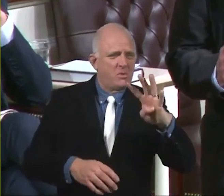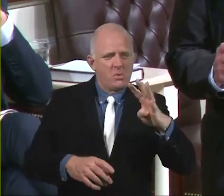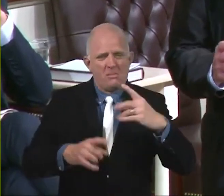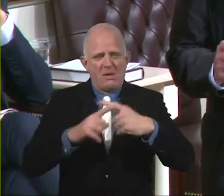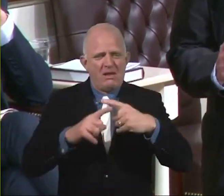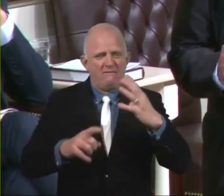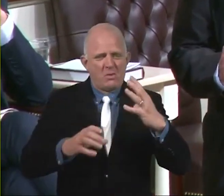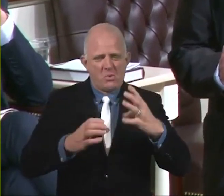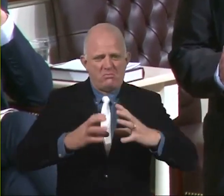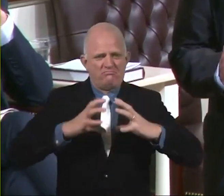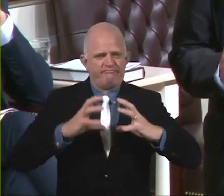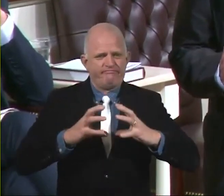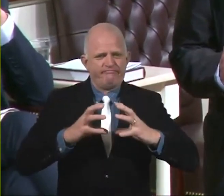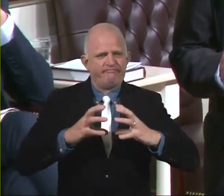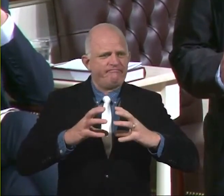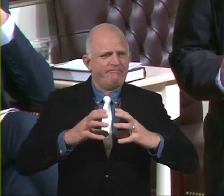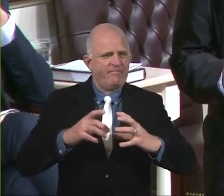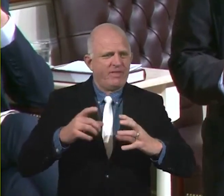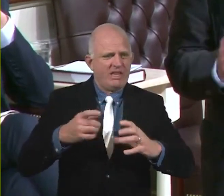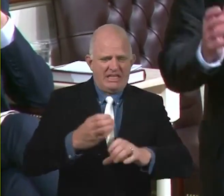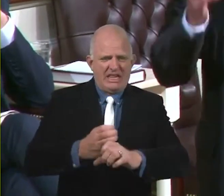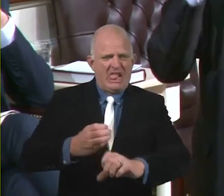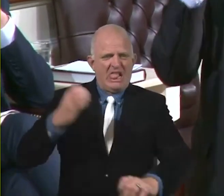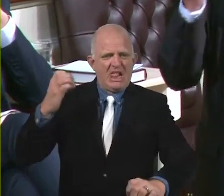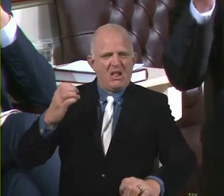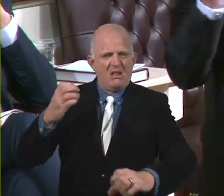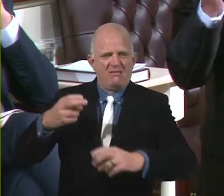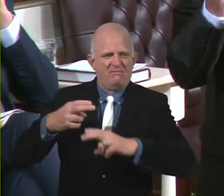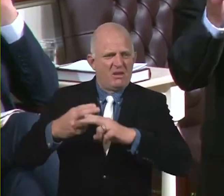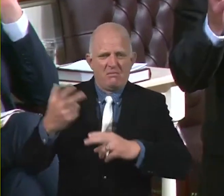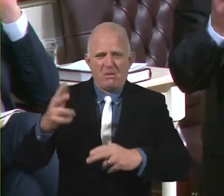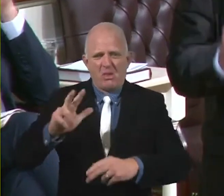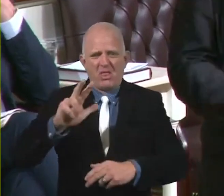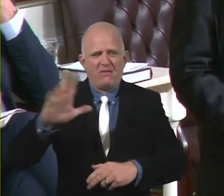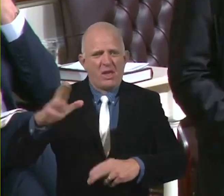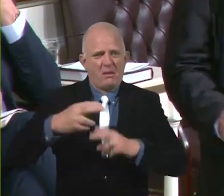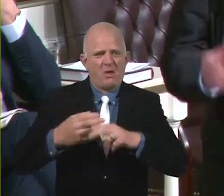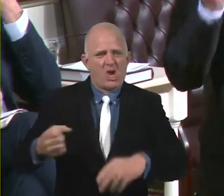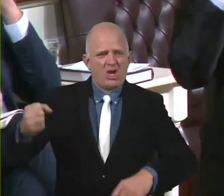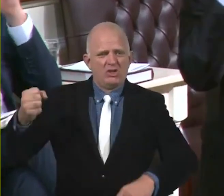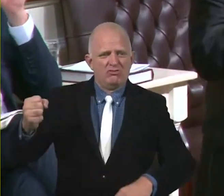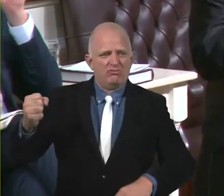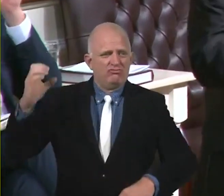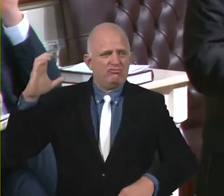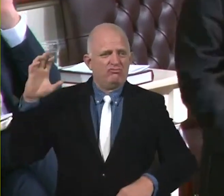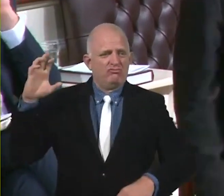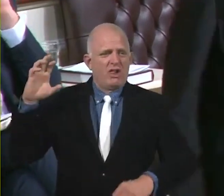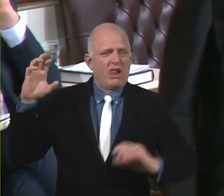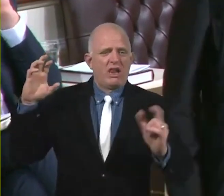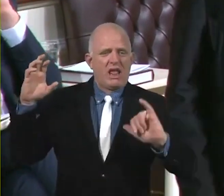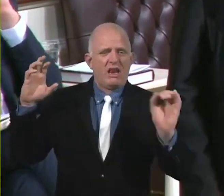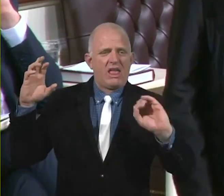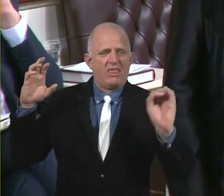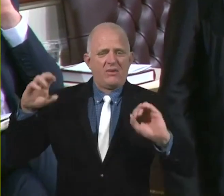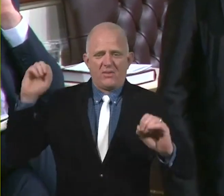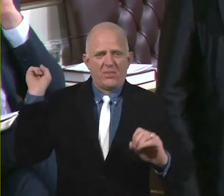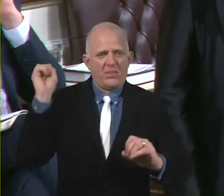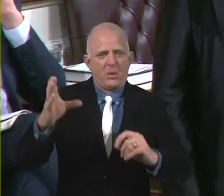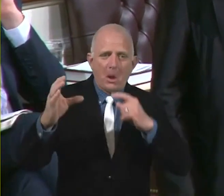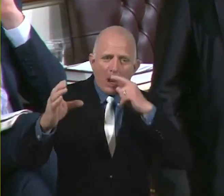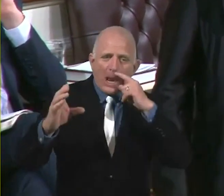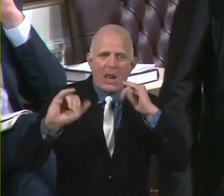and the spearhead weighed 35 pounds and he held that thing just like it was nothing and he could chunk it like we would a